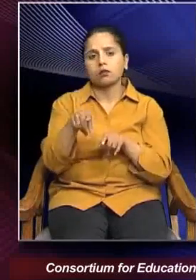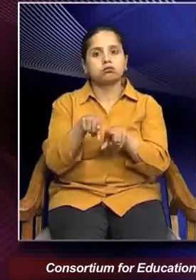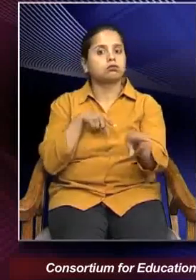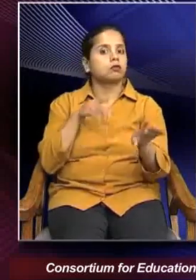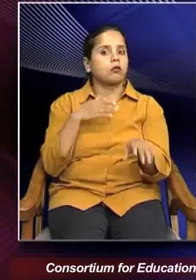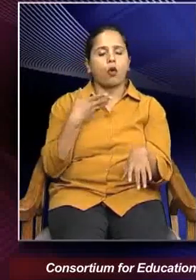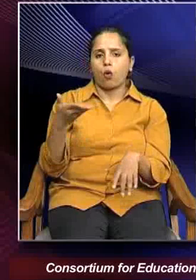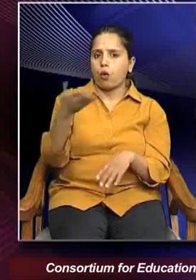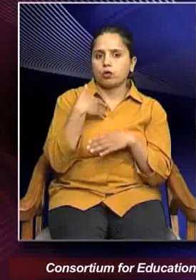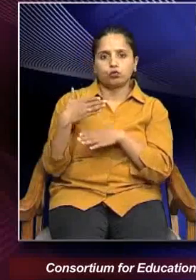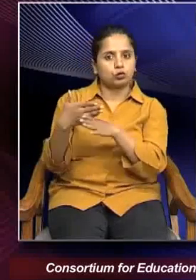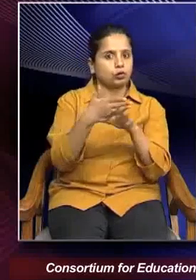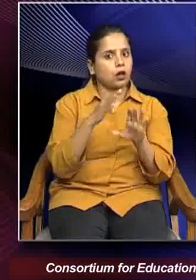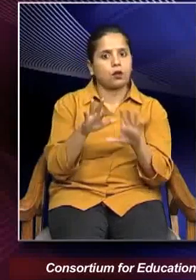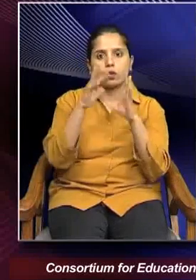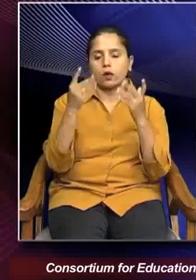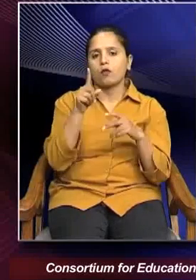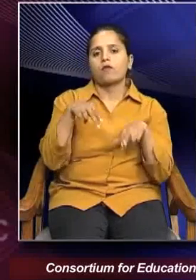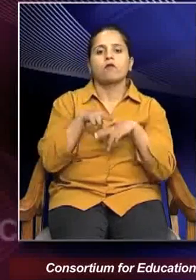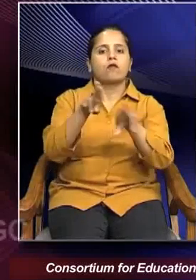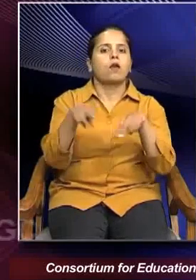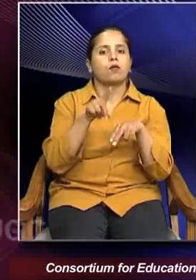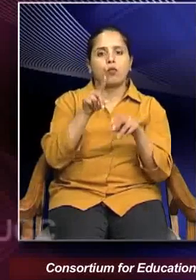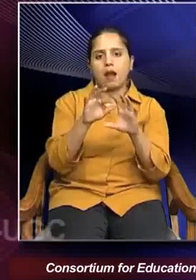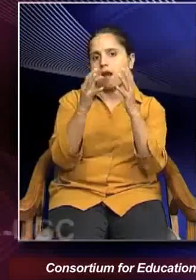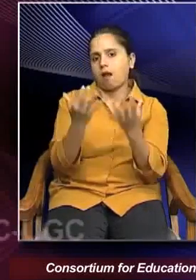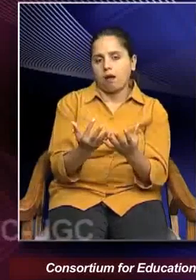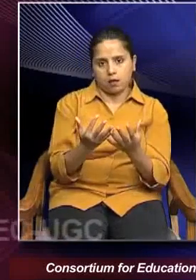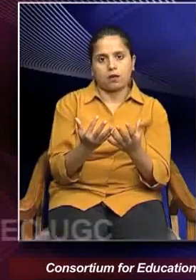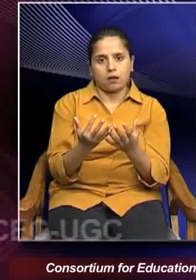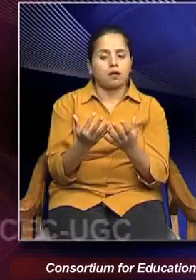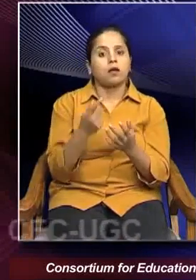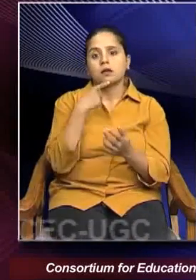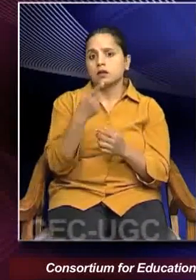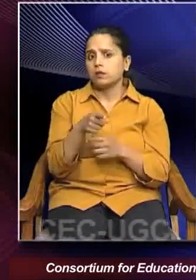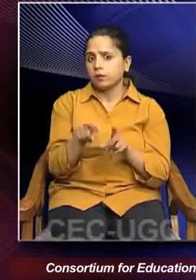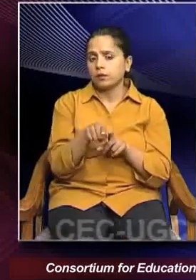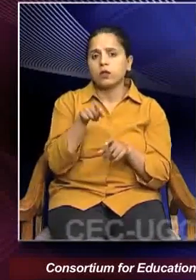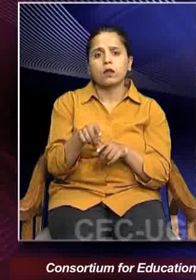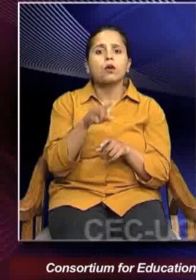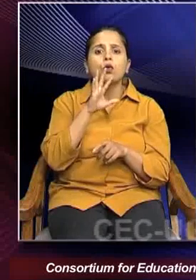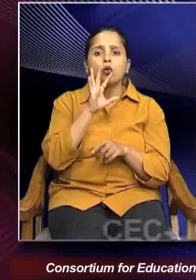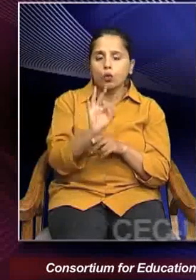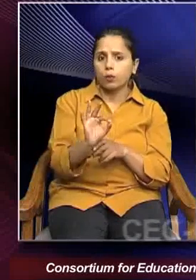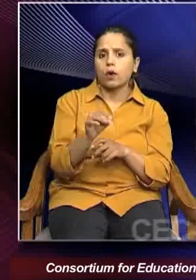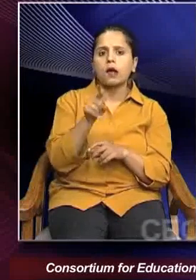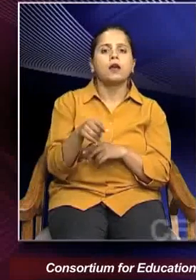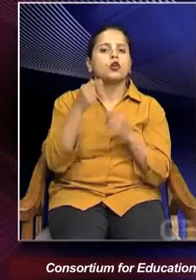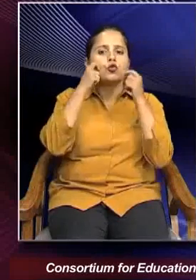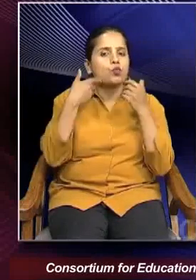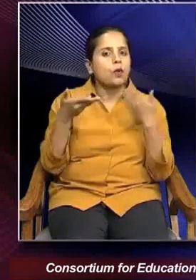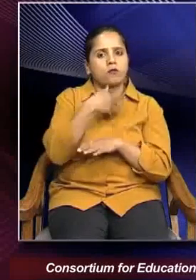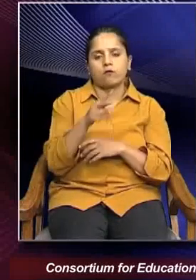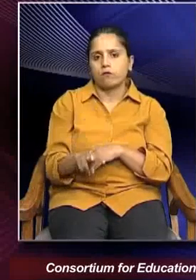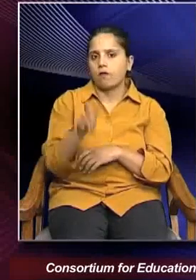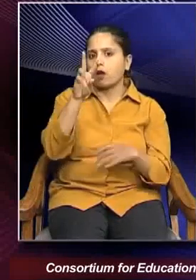we all share this world of one family, one earth, and so therefore there is a human value system which is